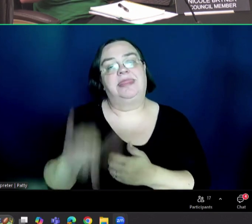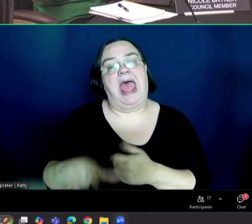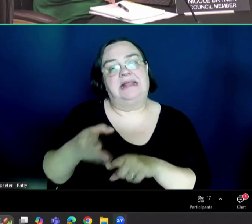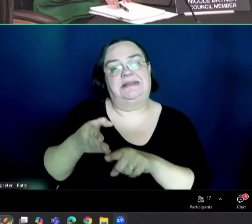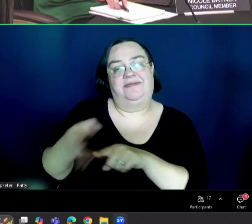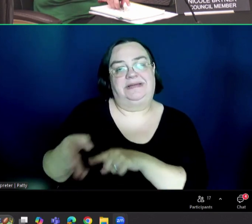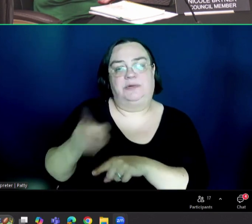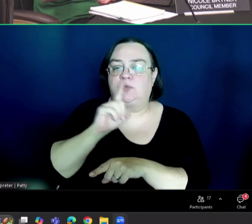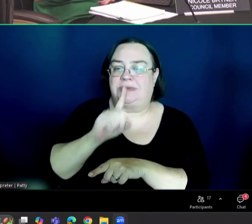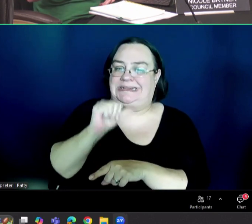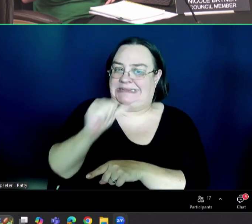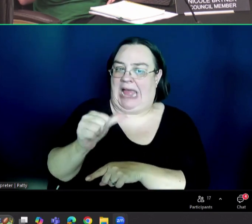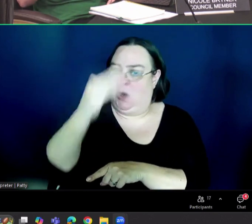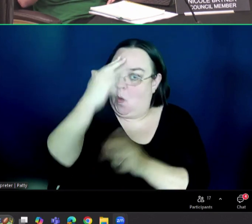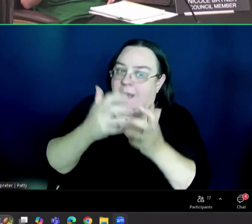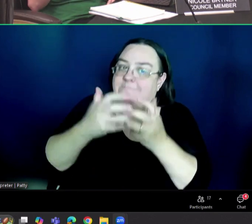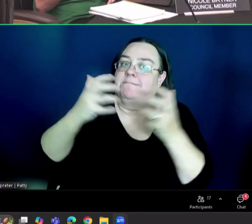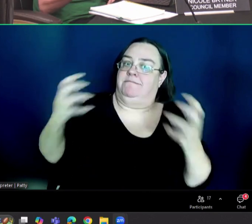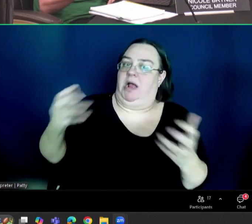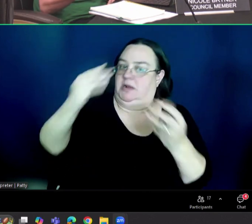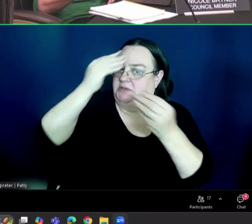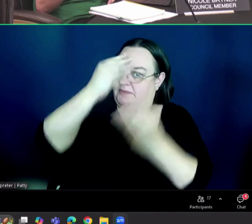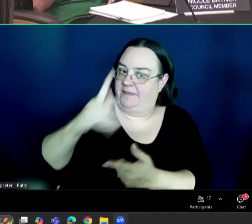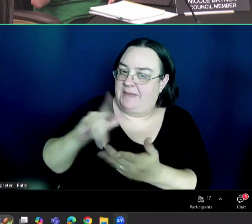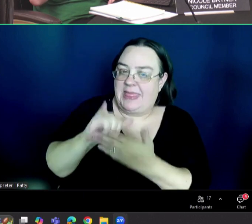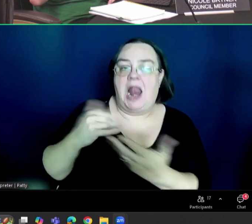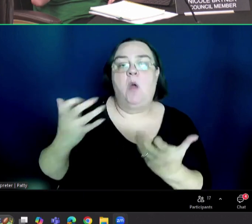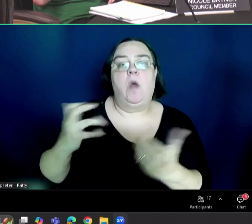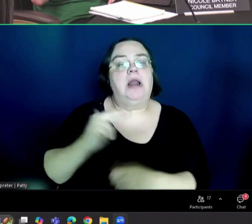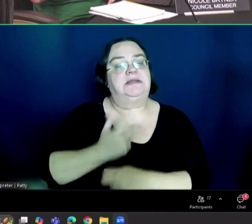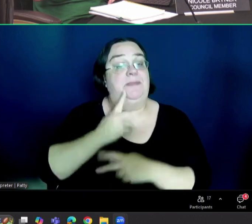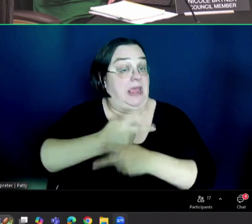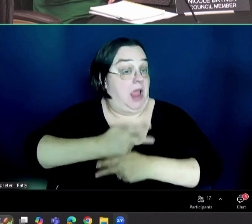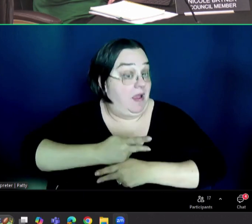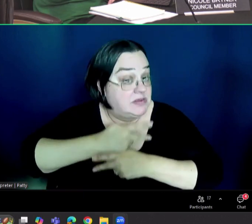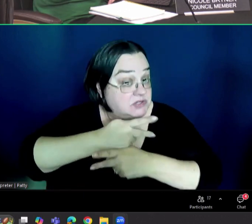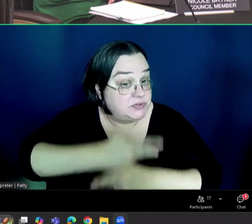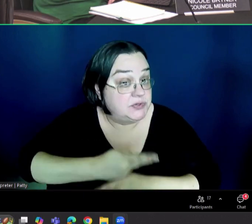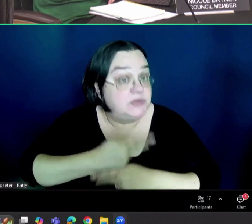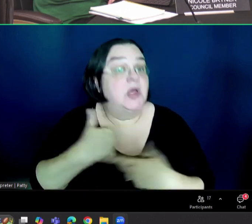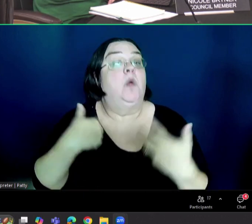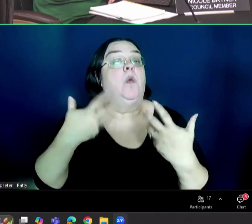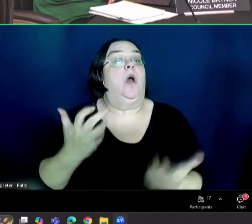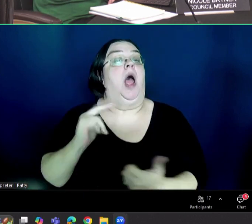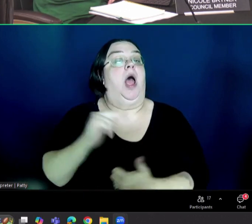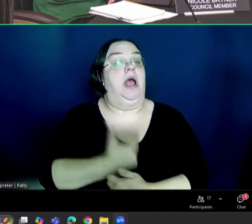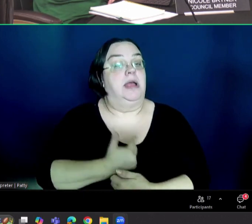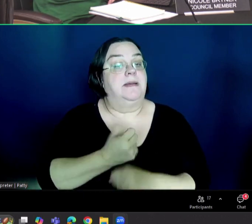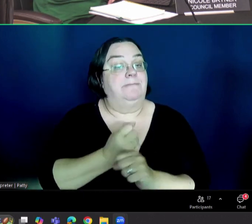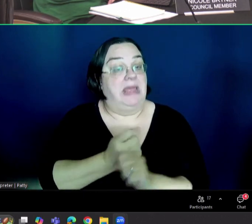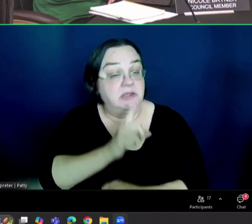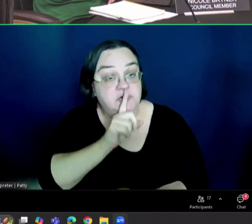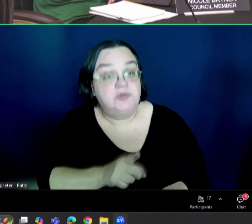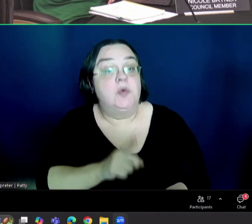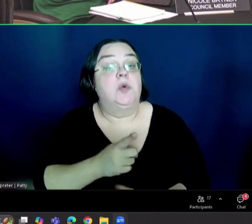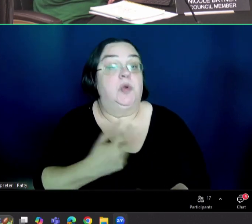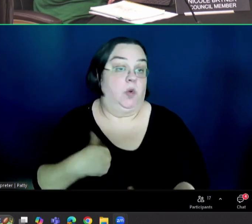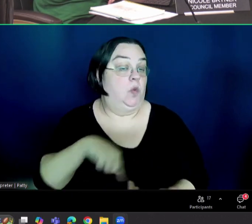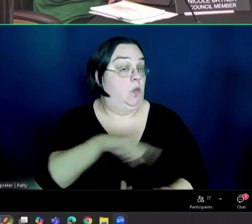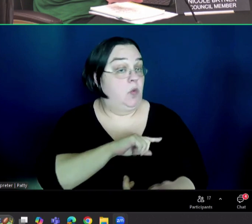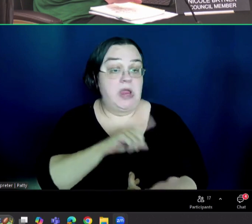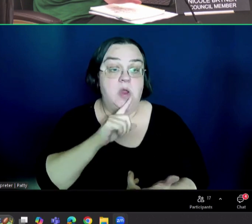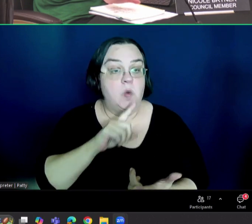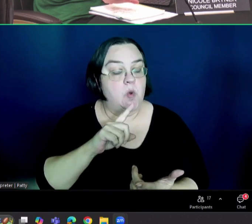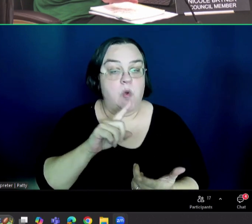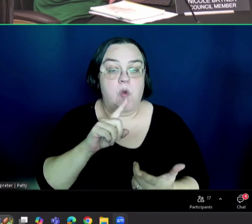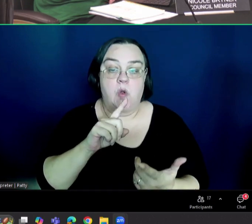lot about. And so I just want us to be cautious. I want us to make sure that we are overloading on